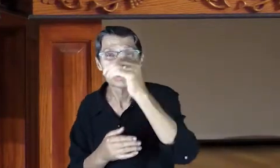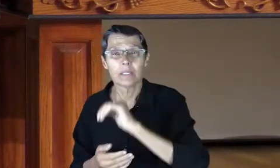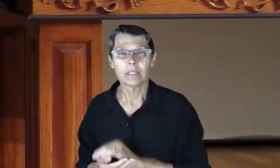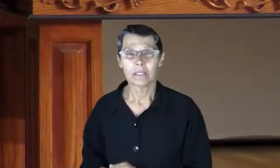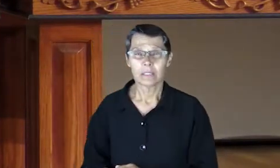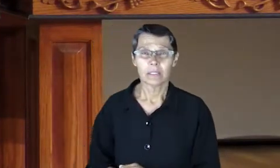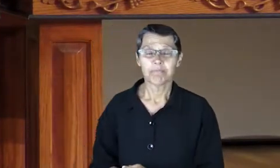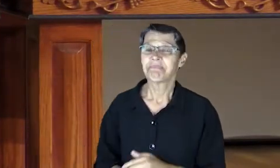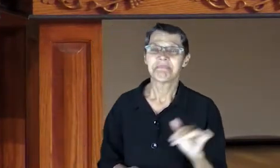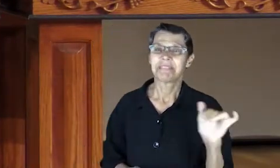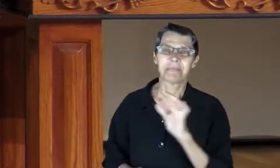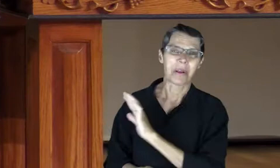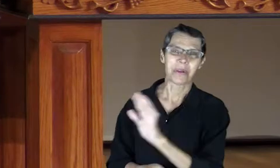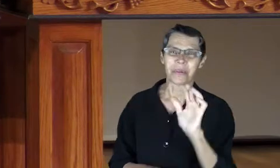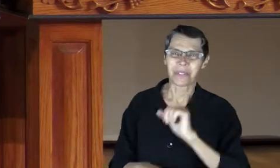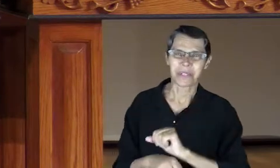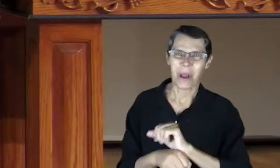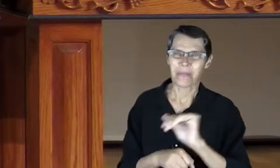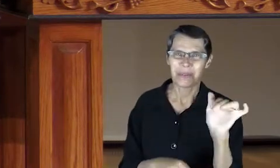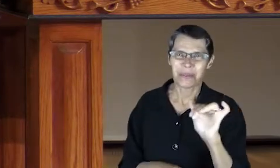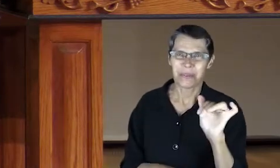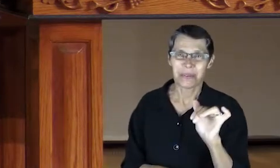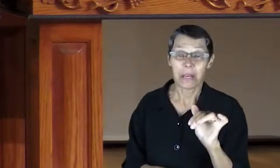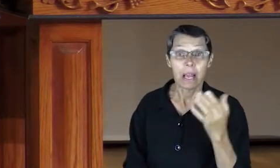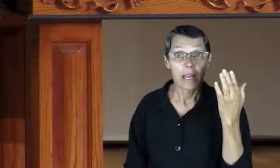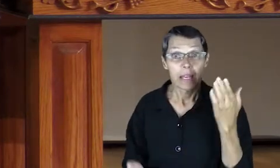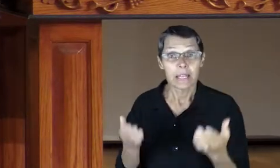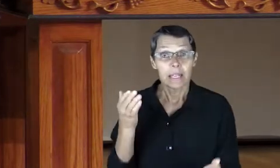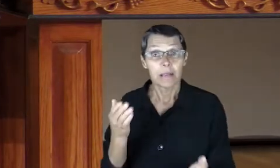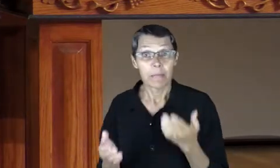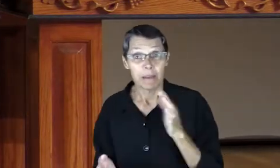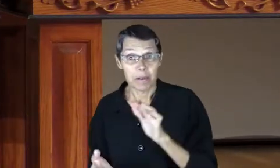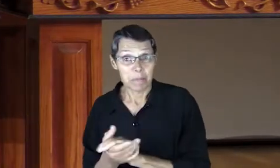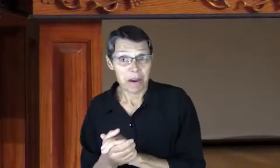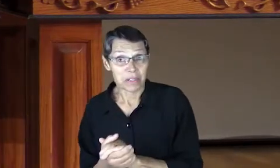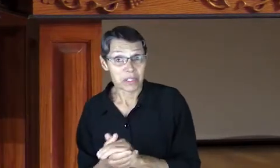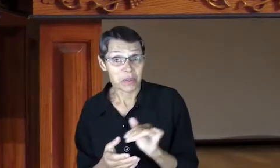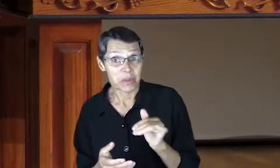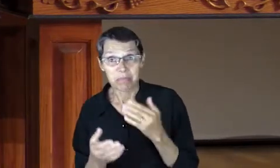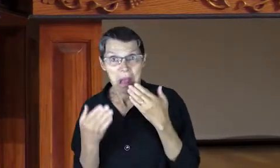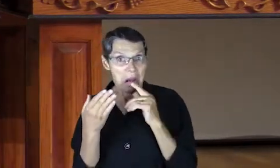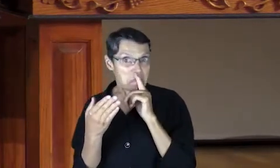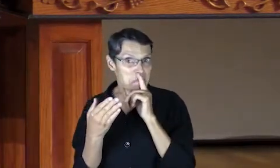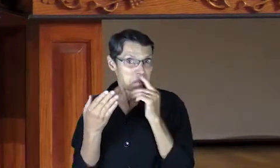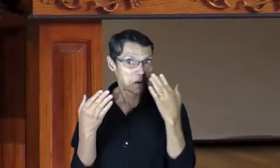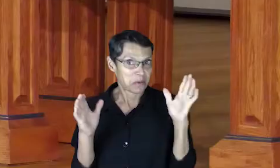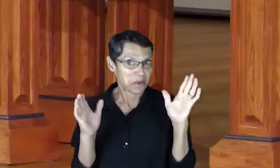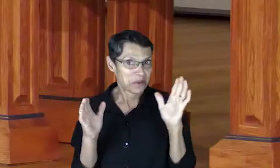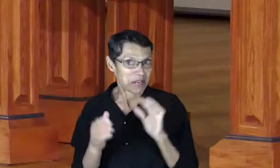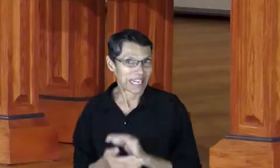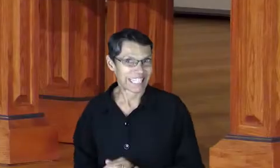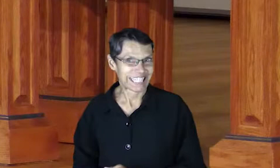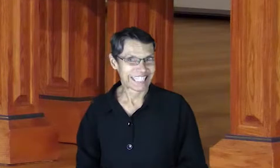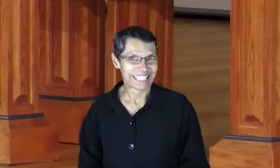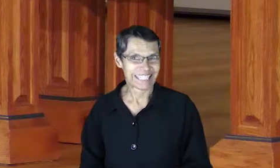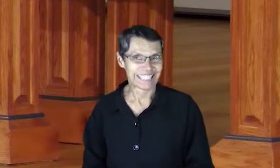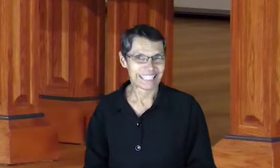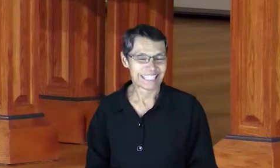things. I'll bet you can say that about your vocation as well. Maybe you might even say that about your marriage. I don't know.